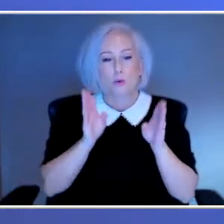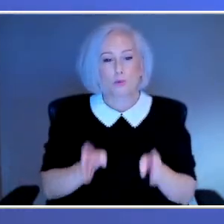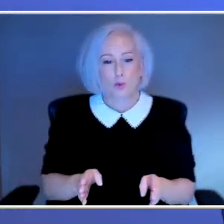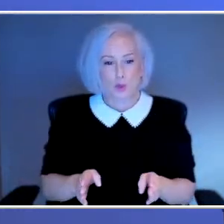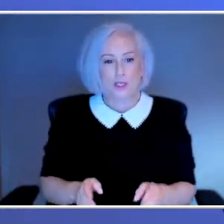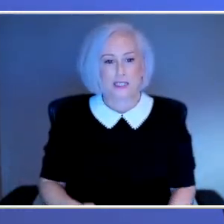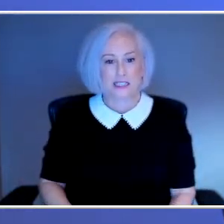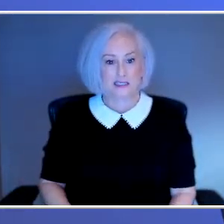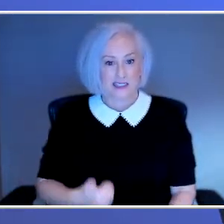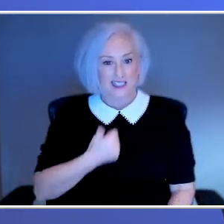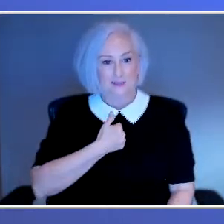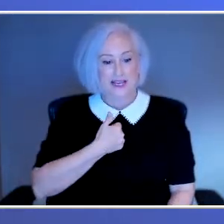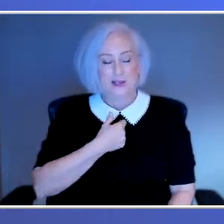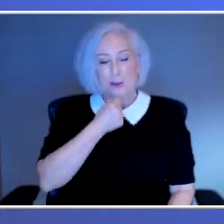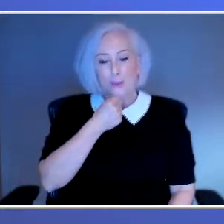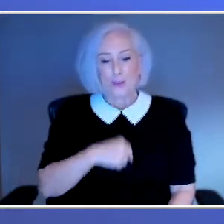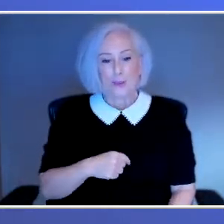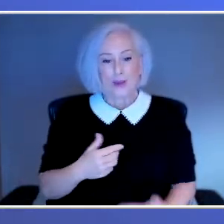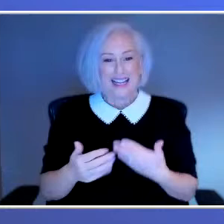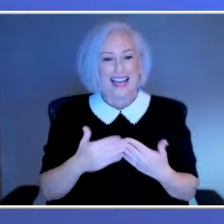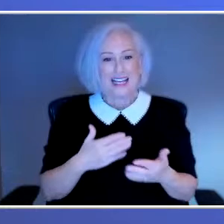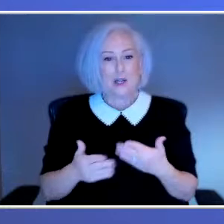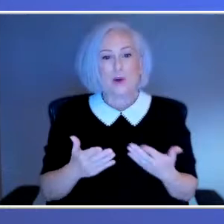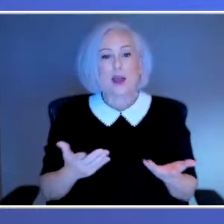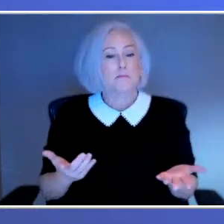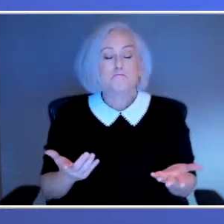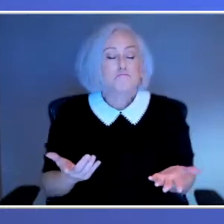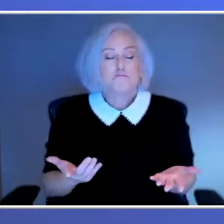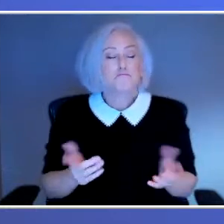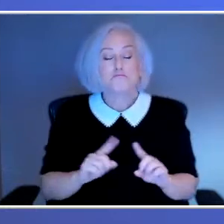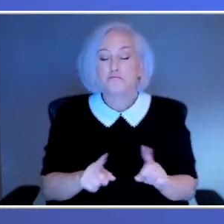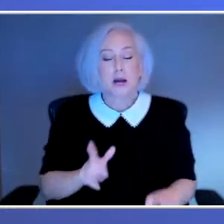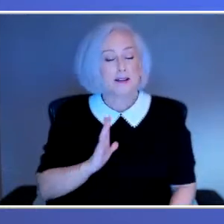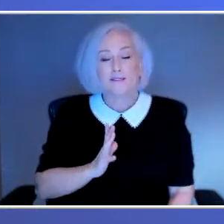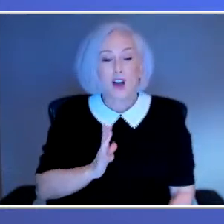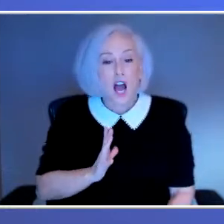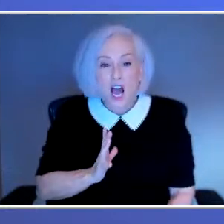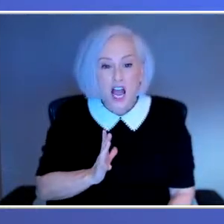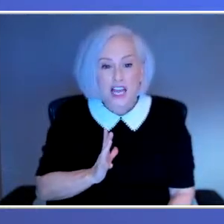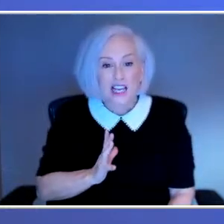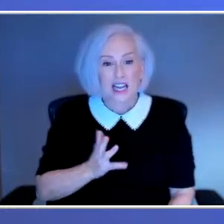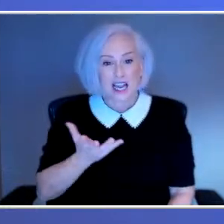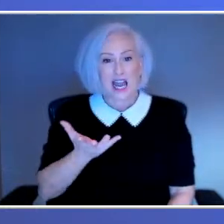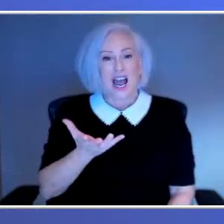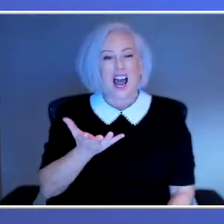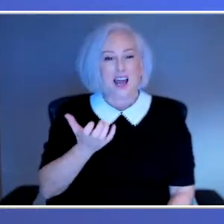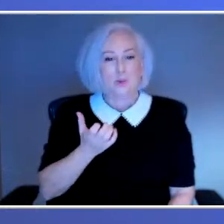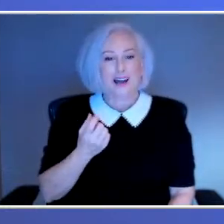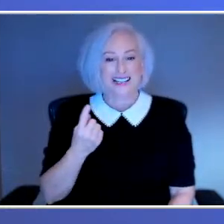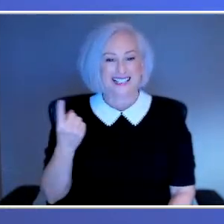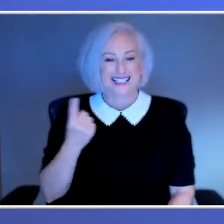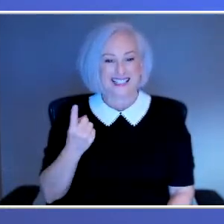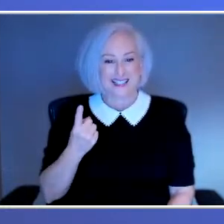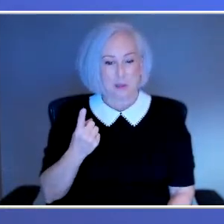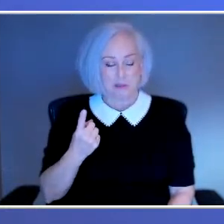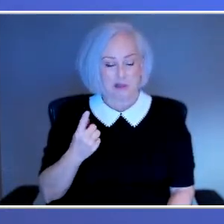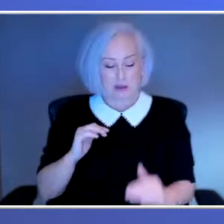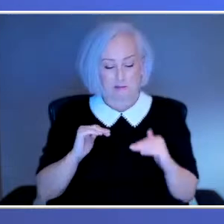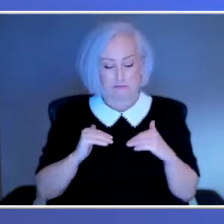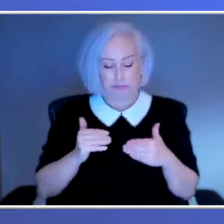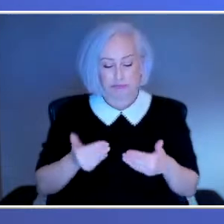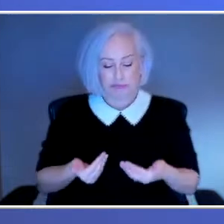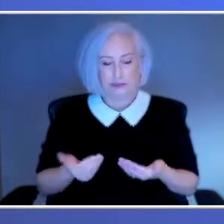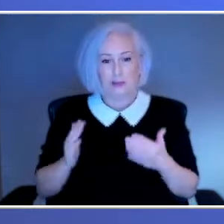with, but that was okay. I wanted something versus nothing, just being